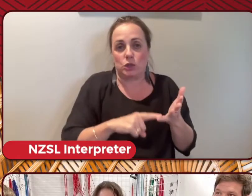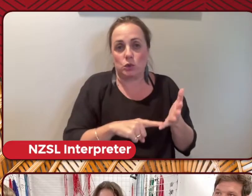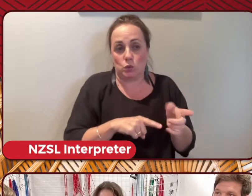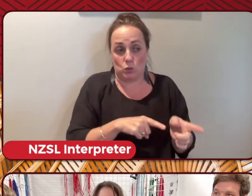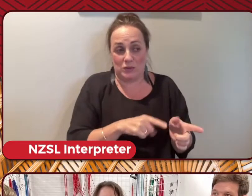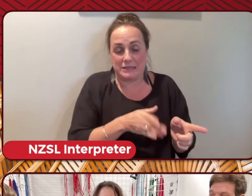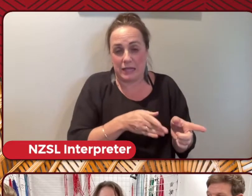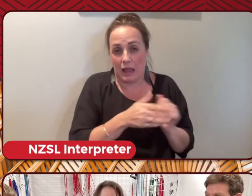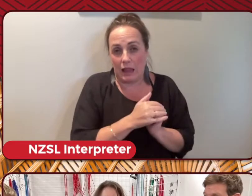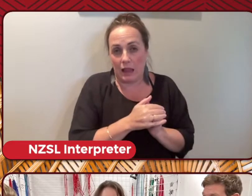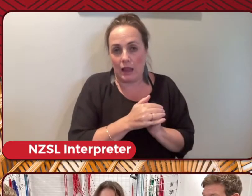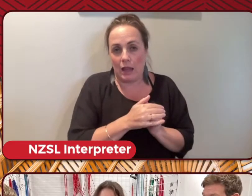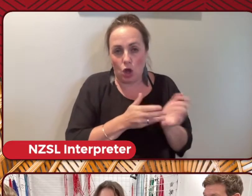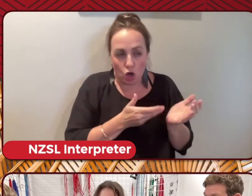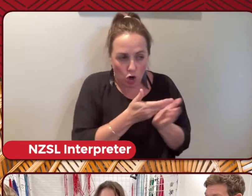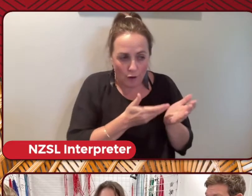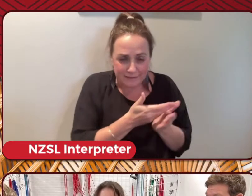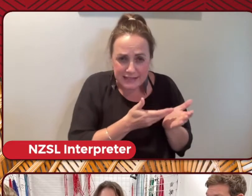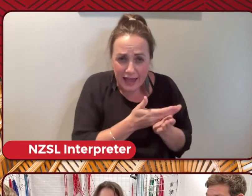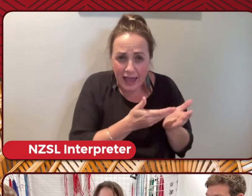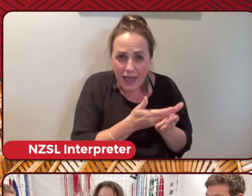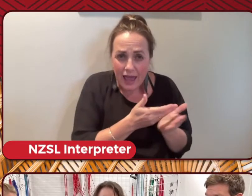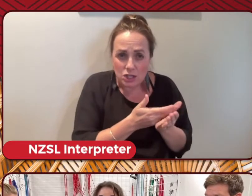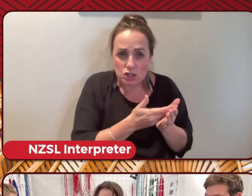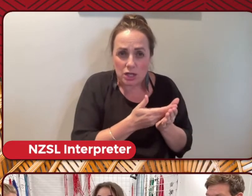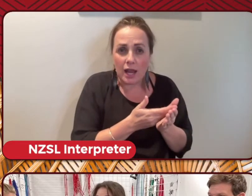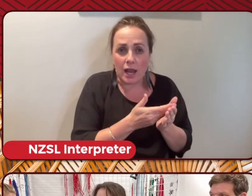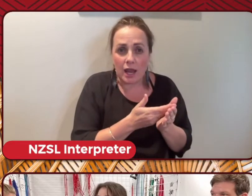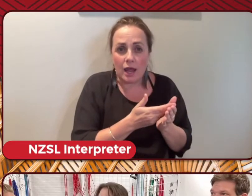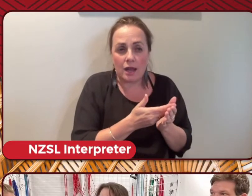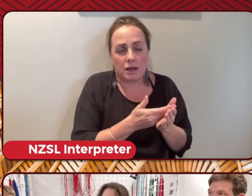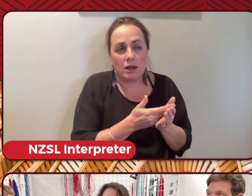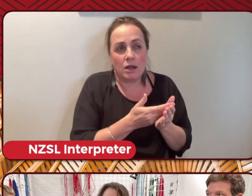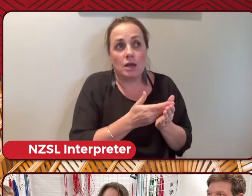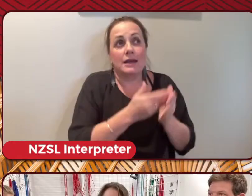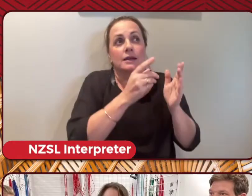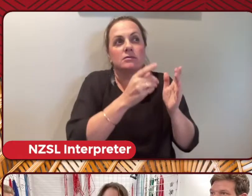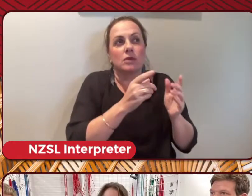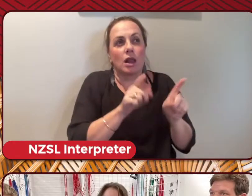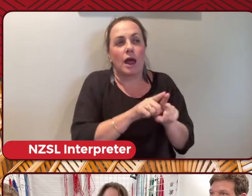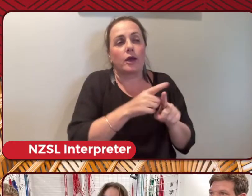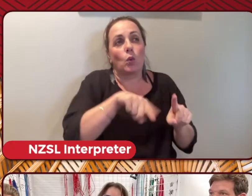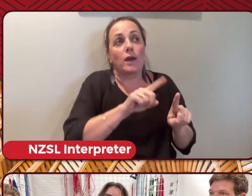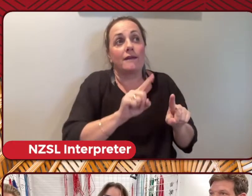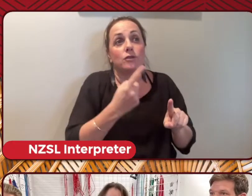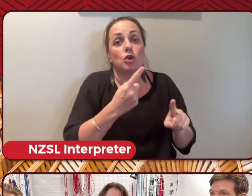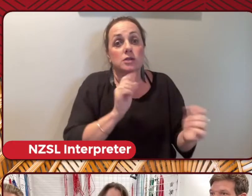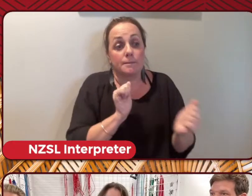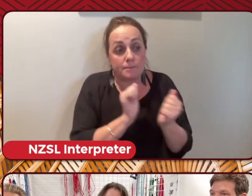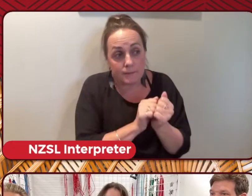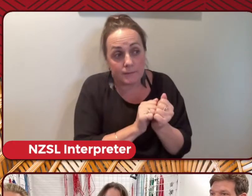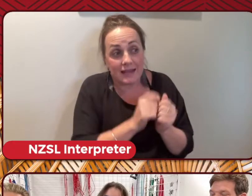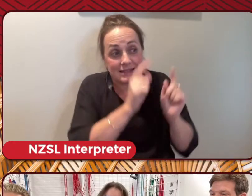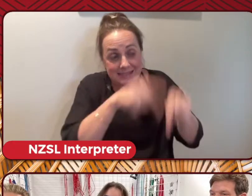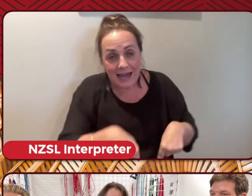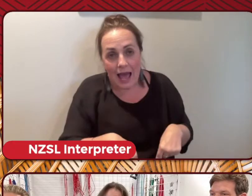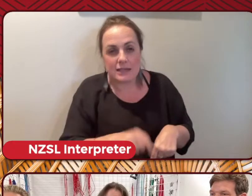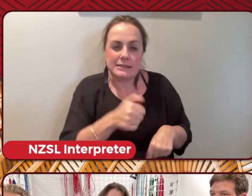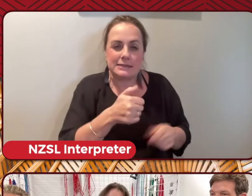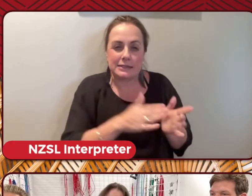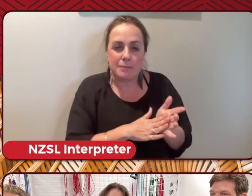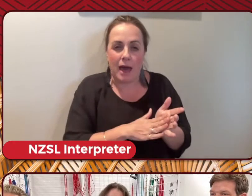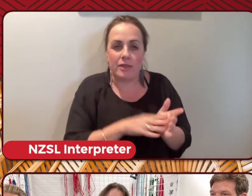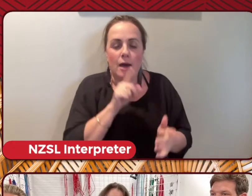our conversations leading up to our first session, which was closer to 6 months, was all about, you know, postpartum options to support